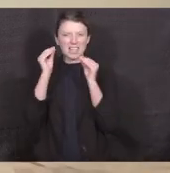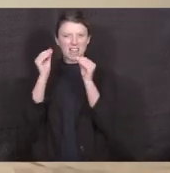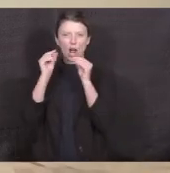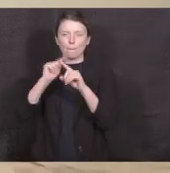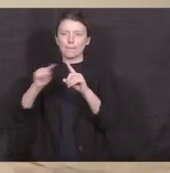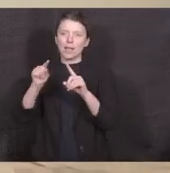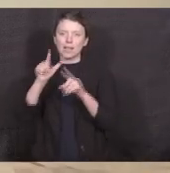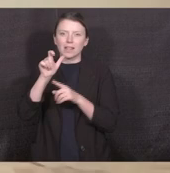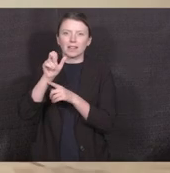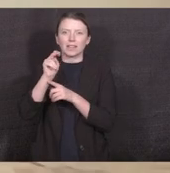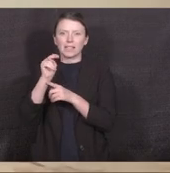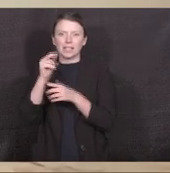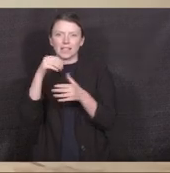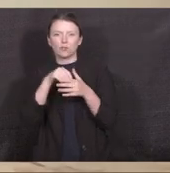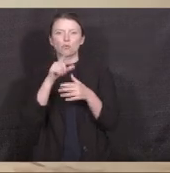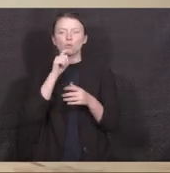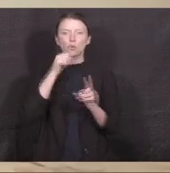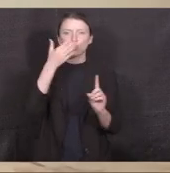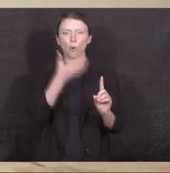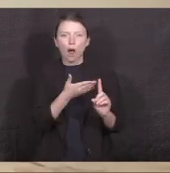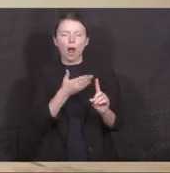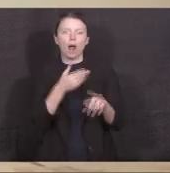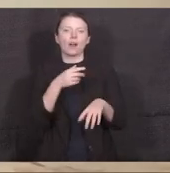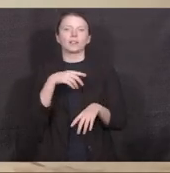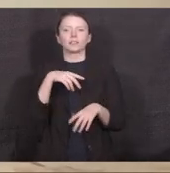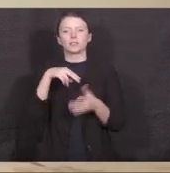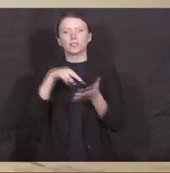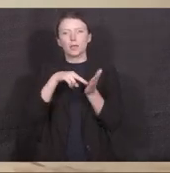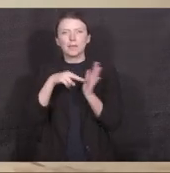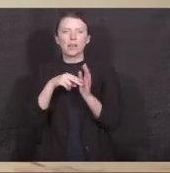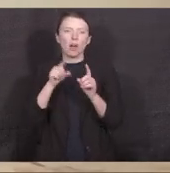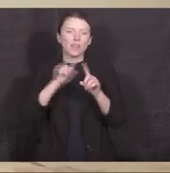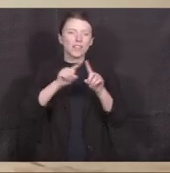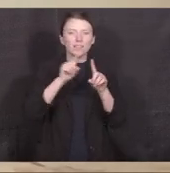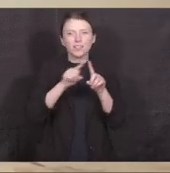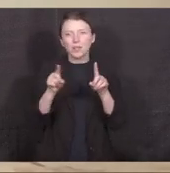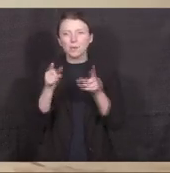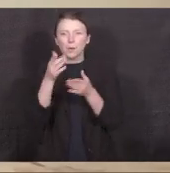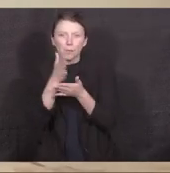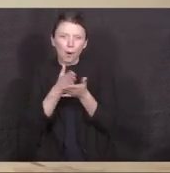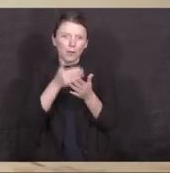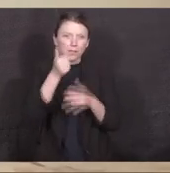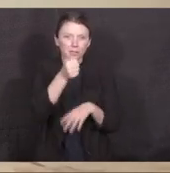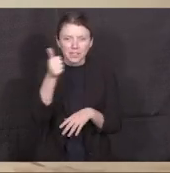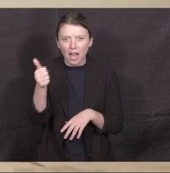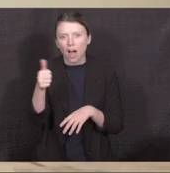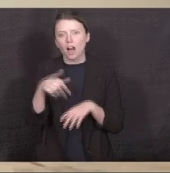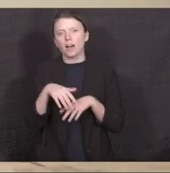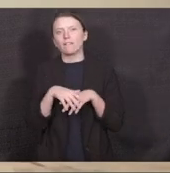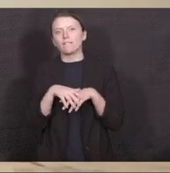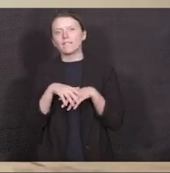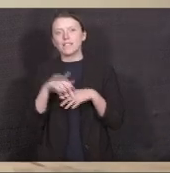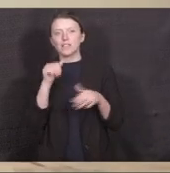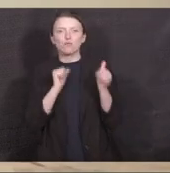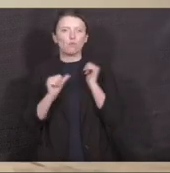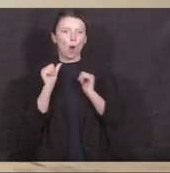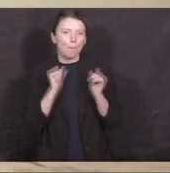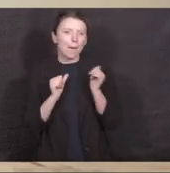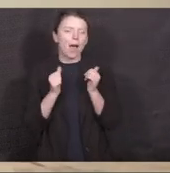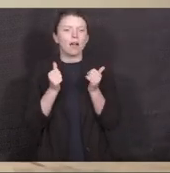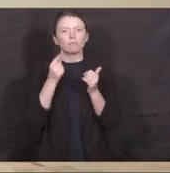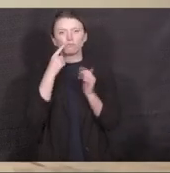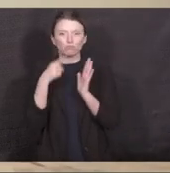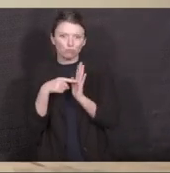into who you are. And that means all the quirks, all the idiosyncrasies, even all of the drama that may come